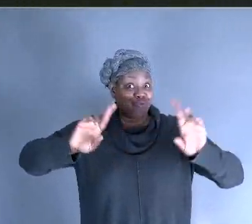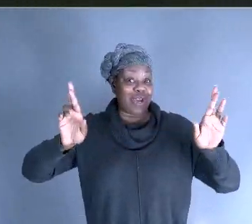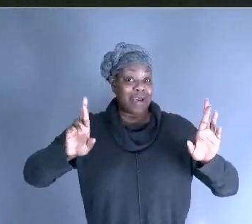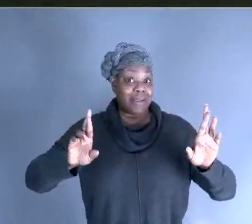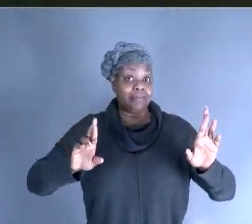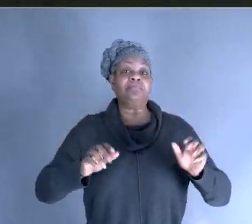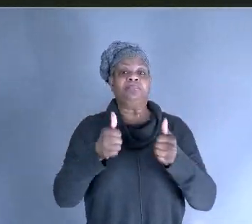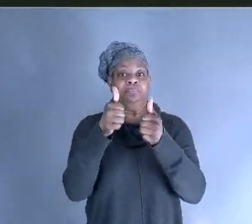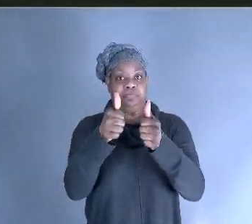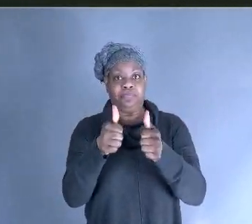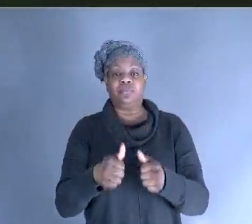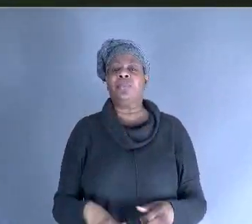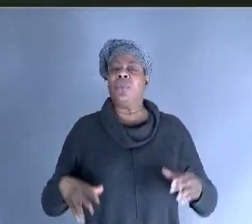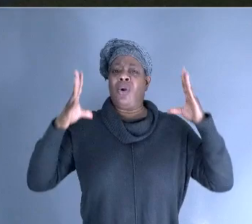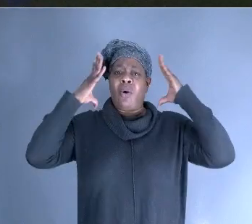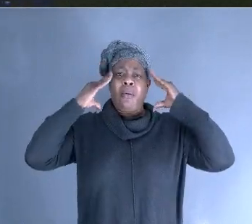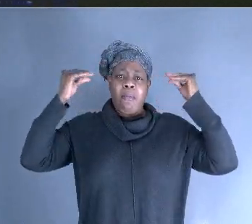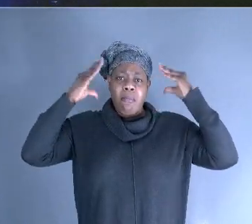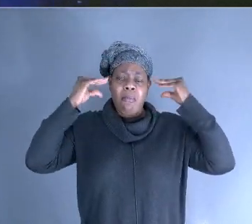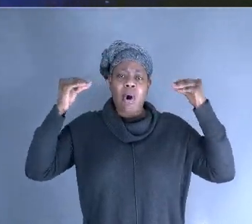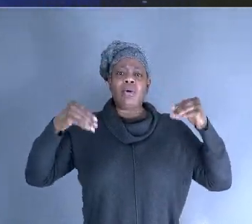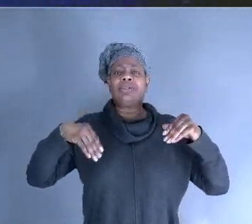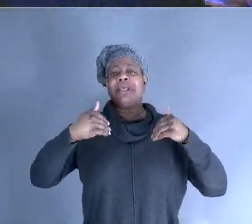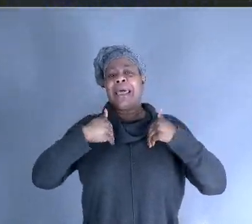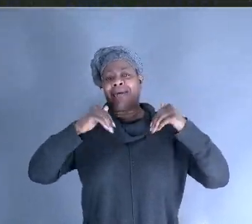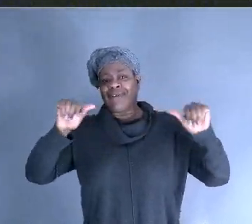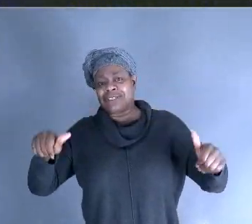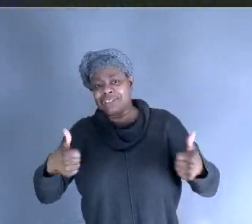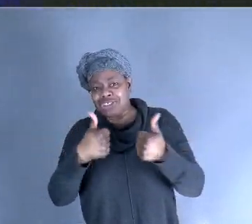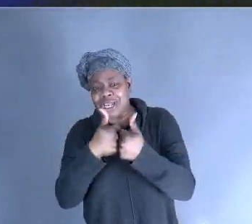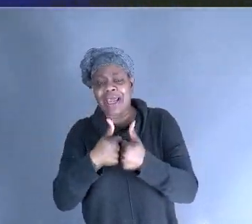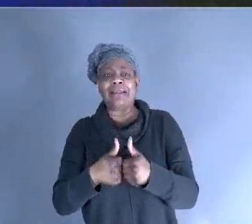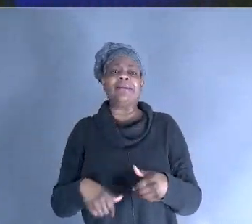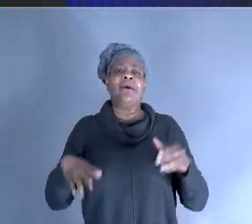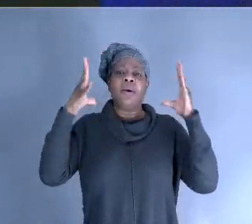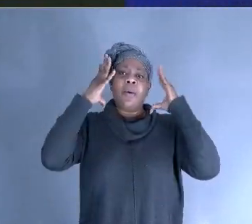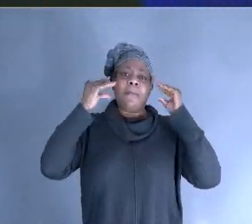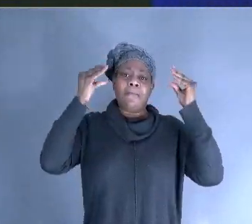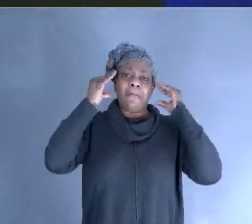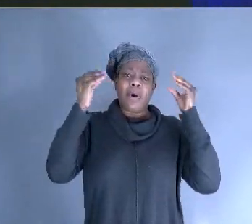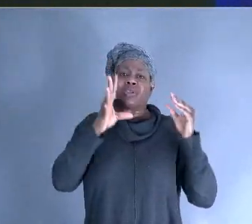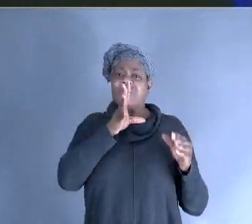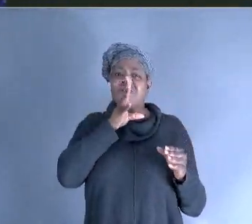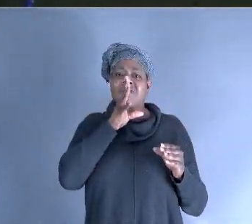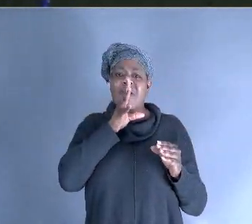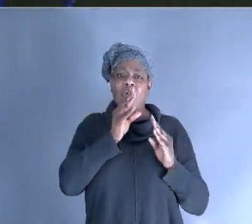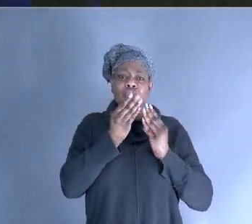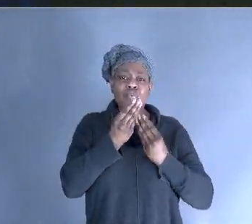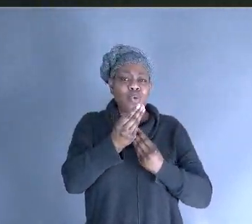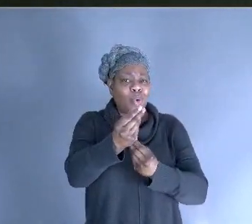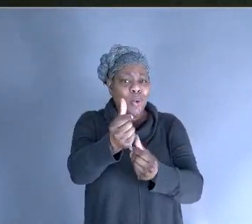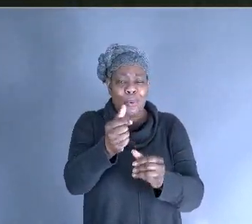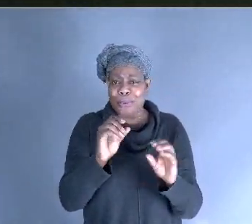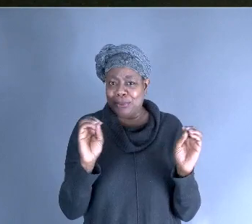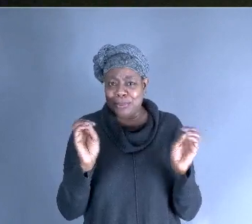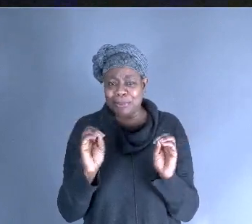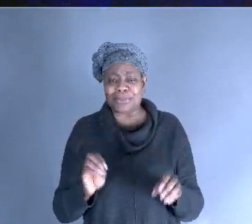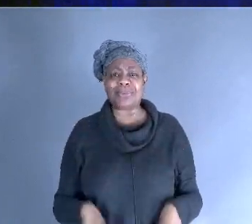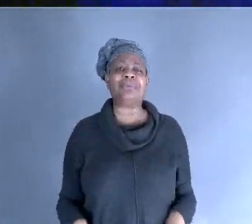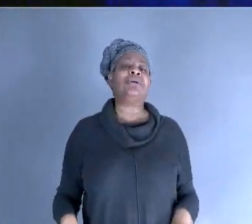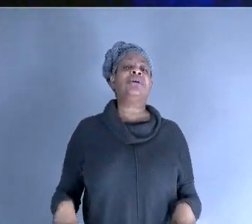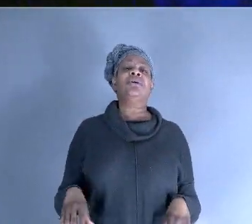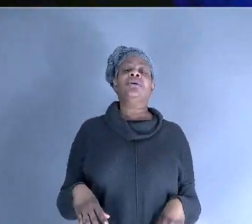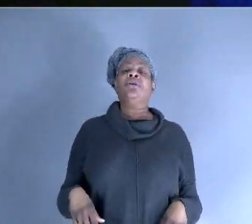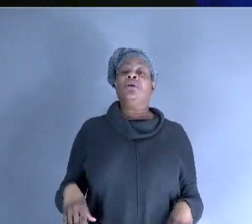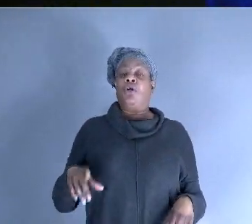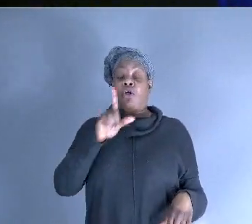that Moses had some challenges. And even though Moses had a stuttering problem, even though he was a murderer, even though he had some insecurity issues, the Lord